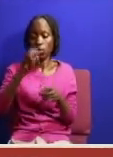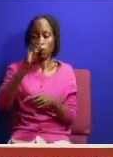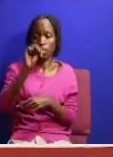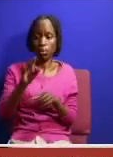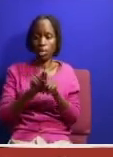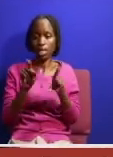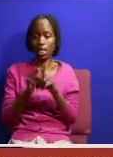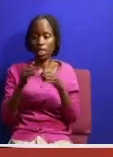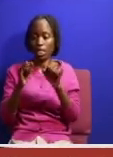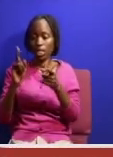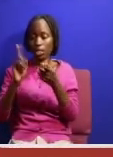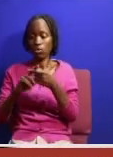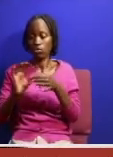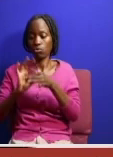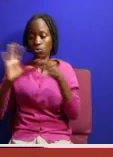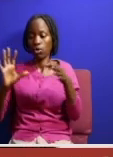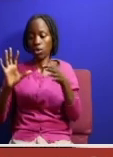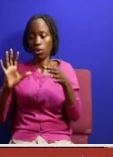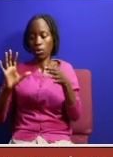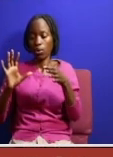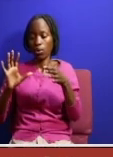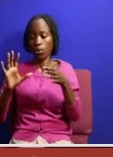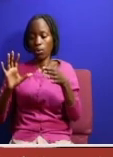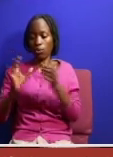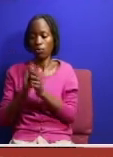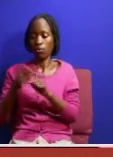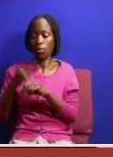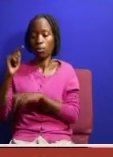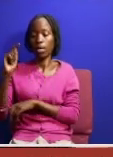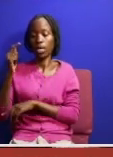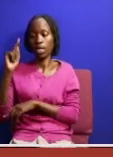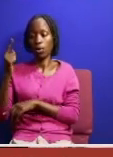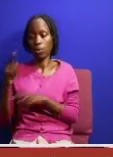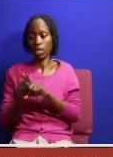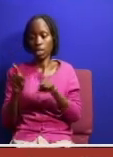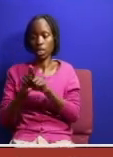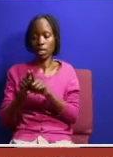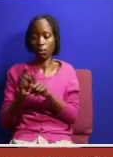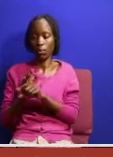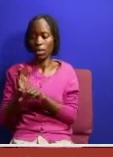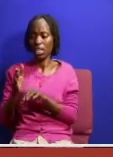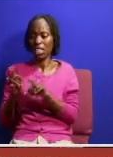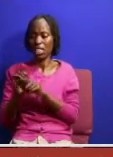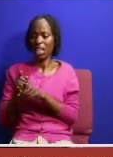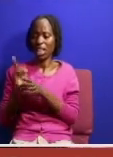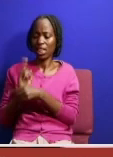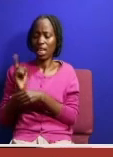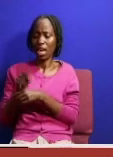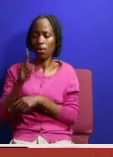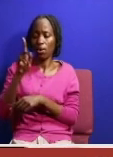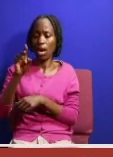to delink themselves as affiliates to the ruling Kenya Kwanza coalition. The former power officials have accused Kingi of